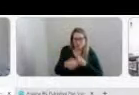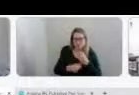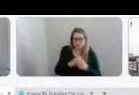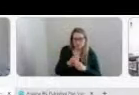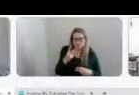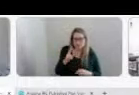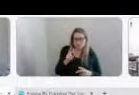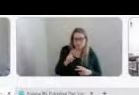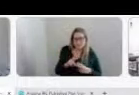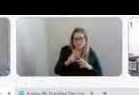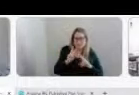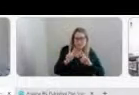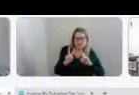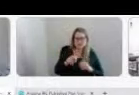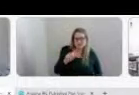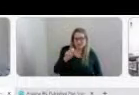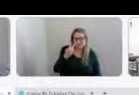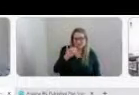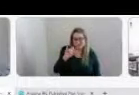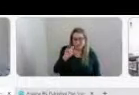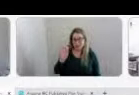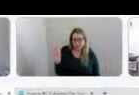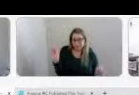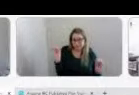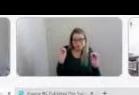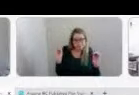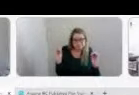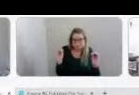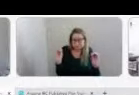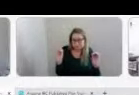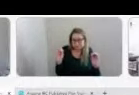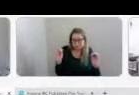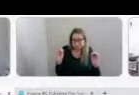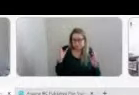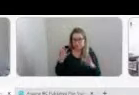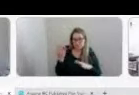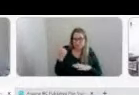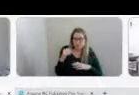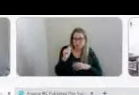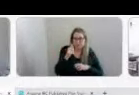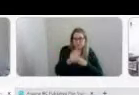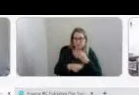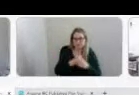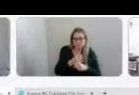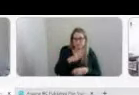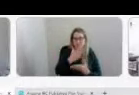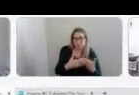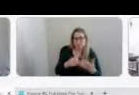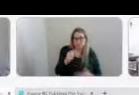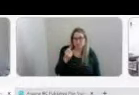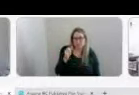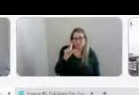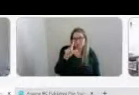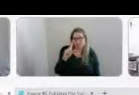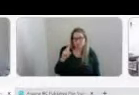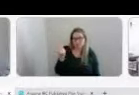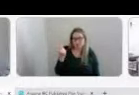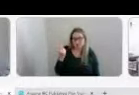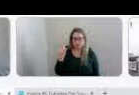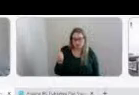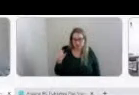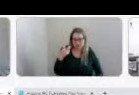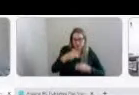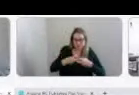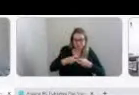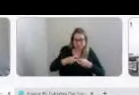exactly zero times for the past 10 years i have been part of ld 11. that's been problematic ld 11